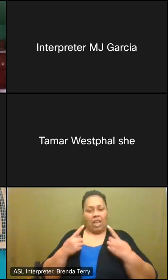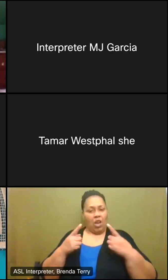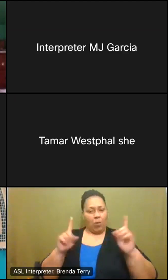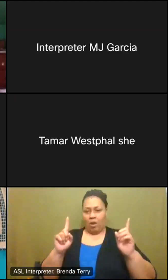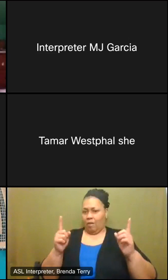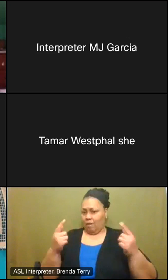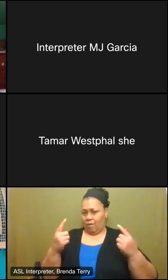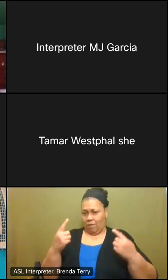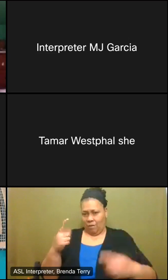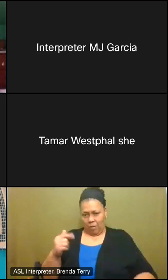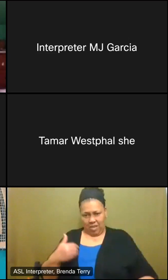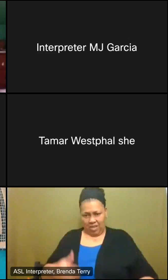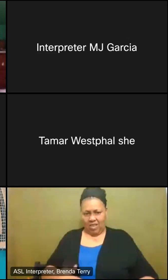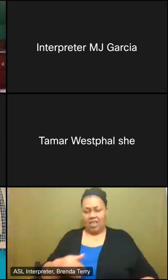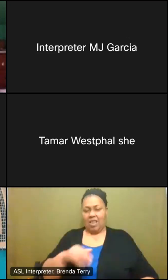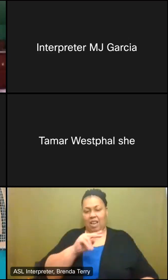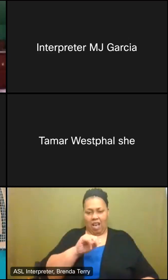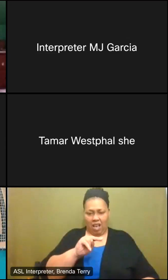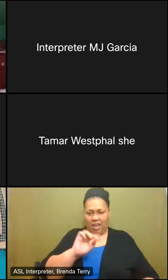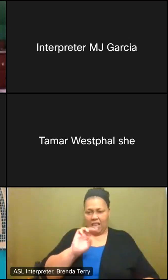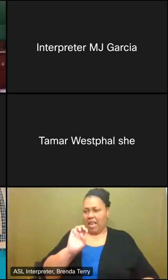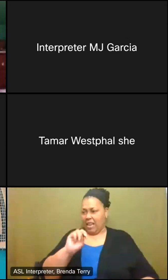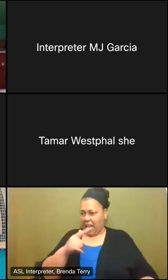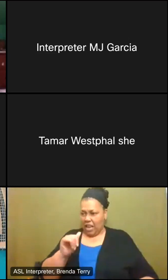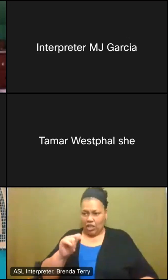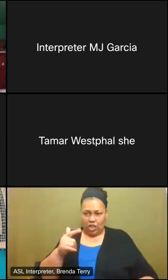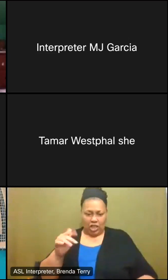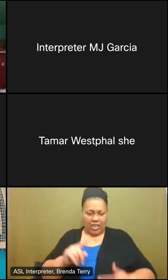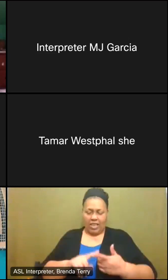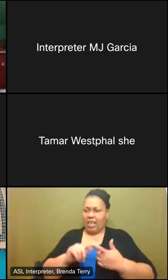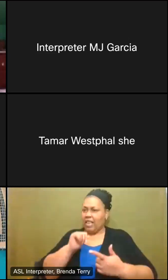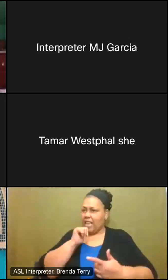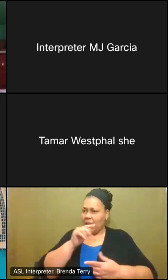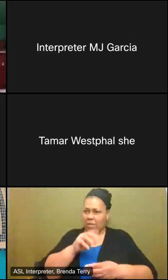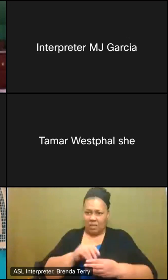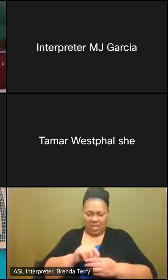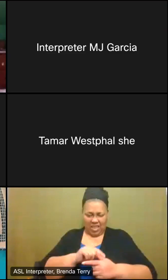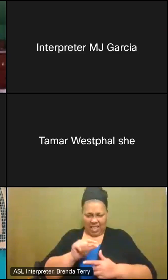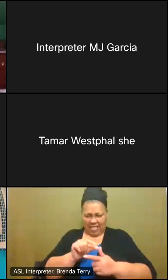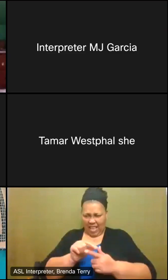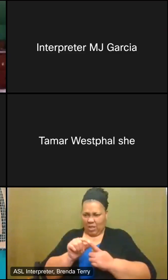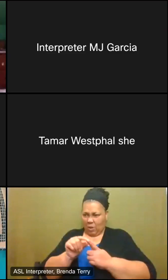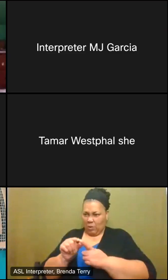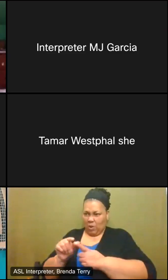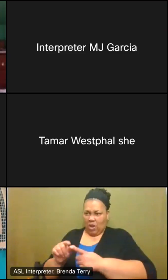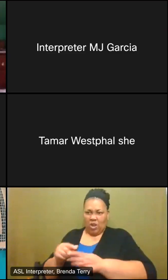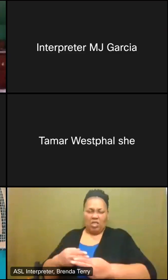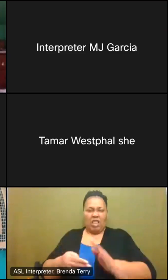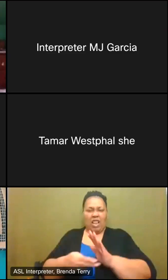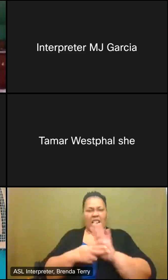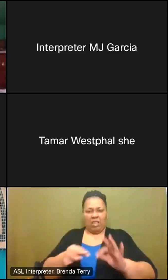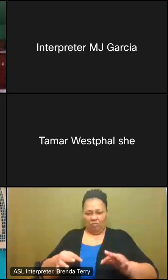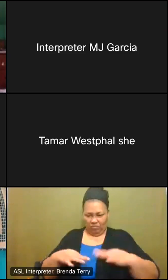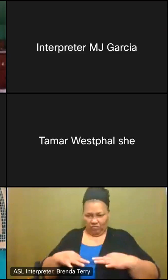these phrases because these were phrases that were used to describe me and my experience. So my adopted mom,